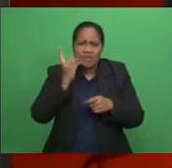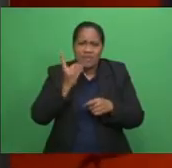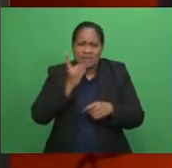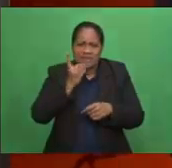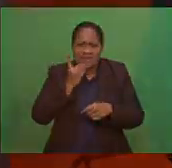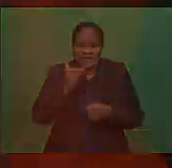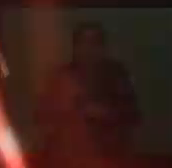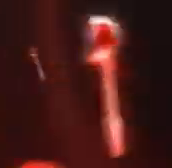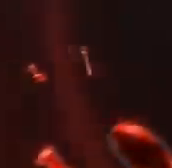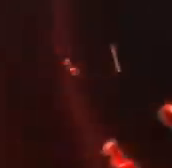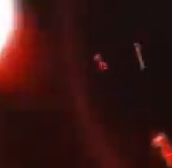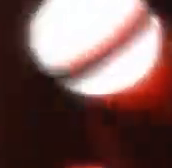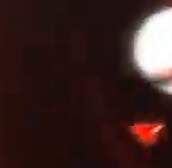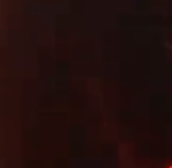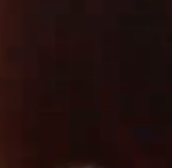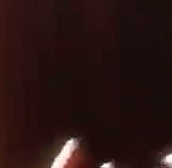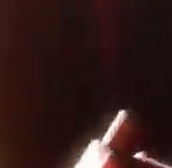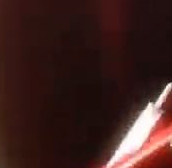up.